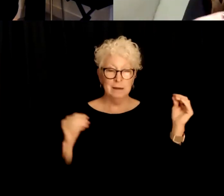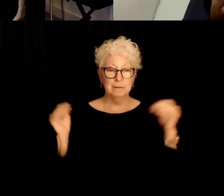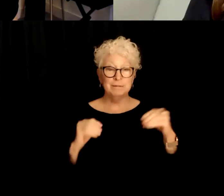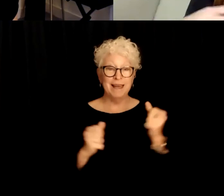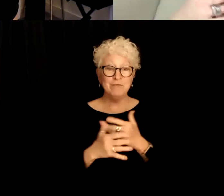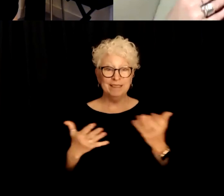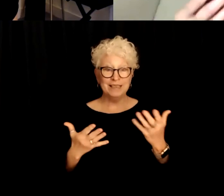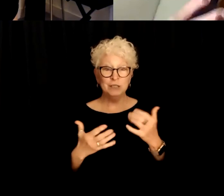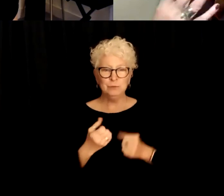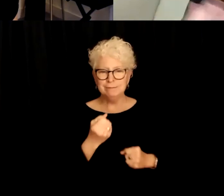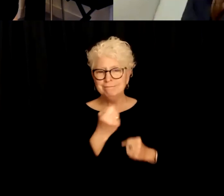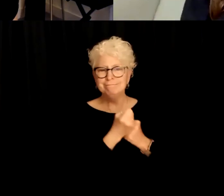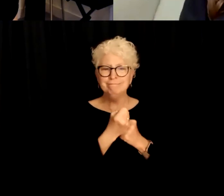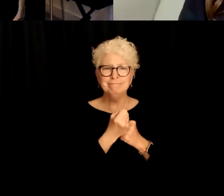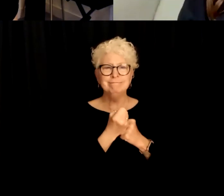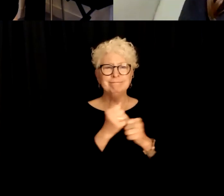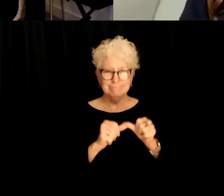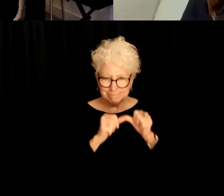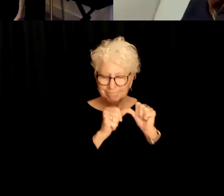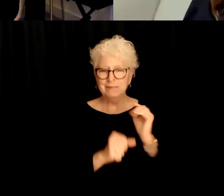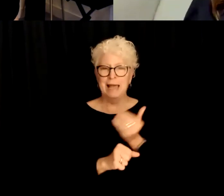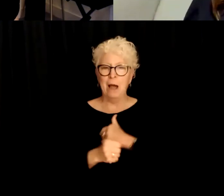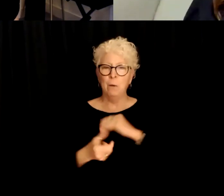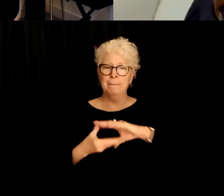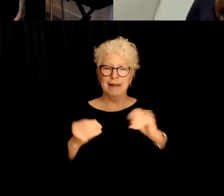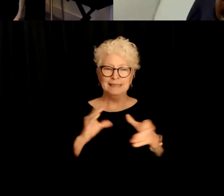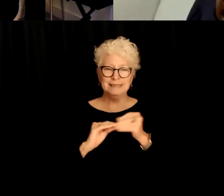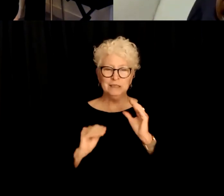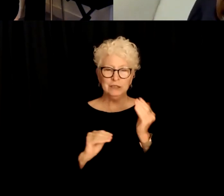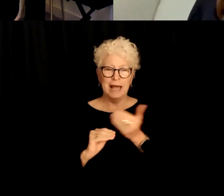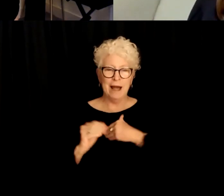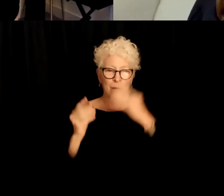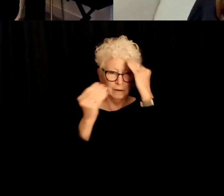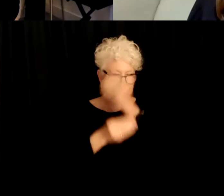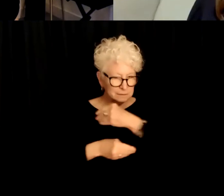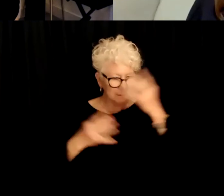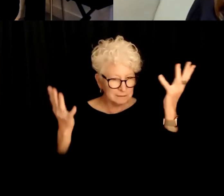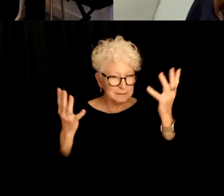message further, and what can we do to make things happen? And so thinking about